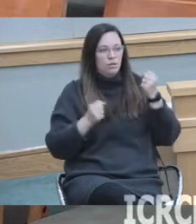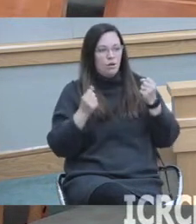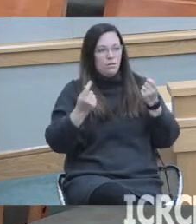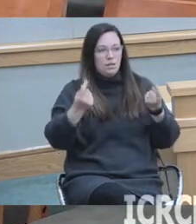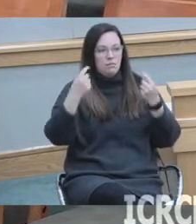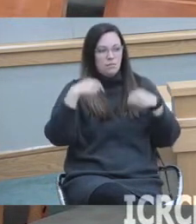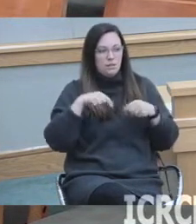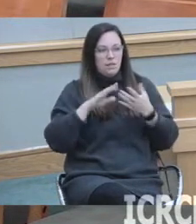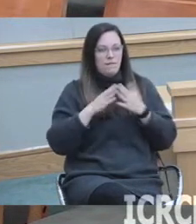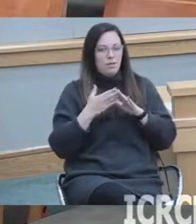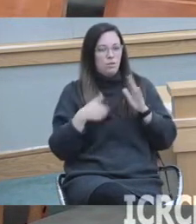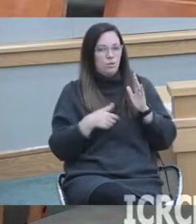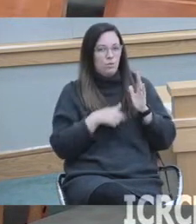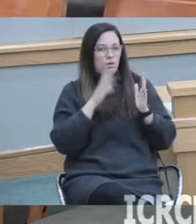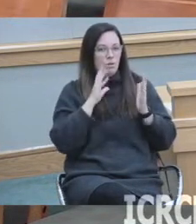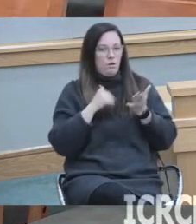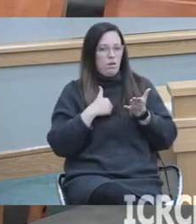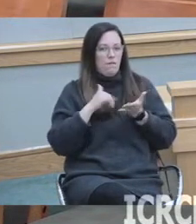have that record.